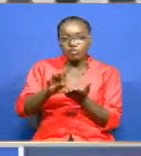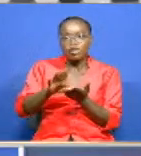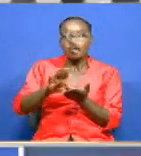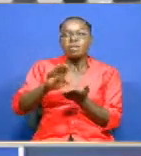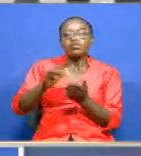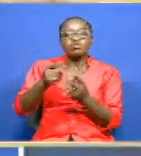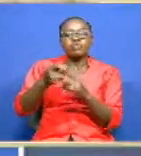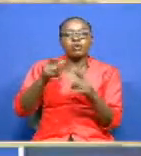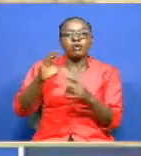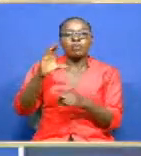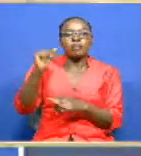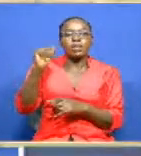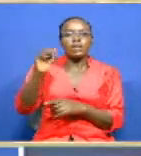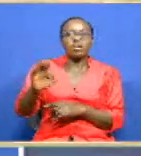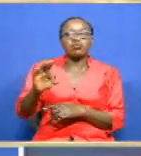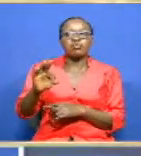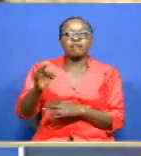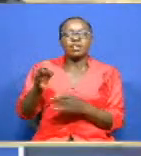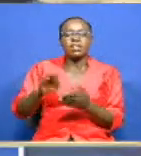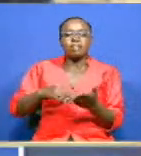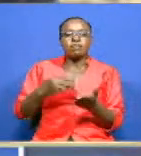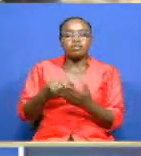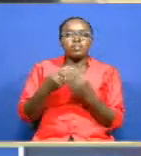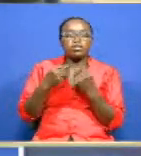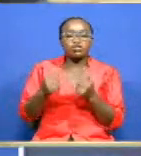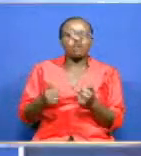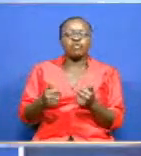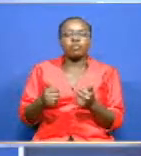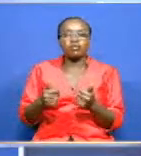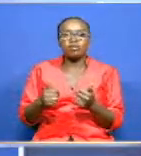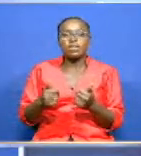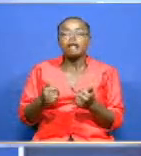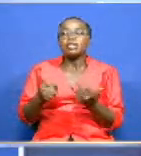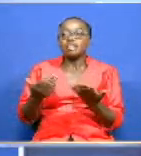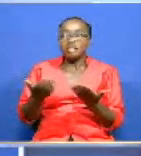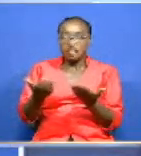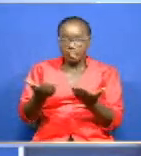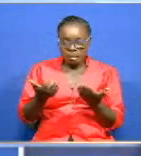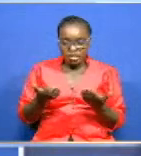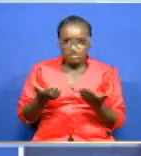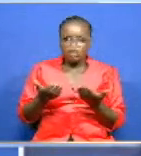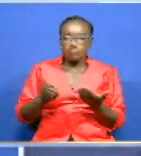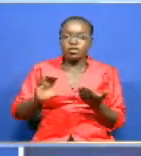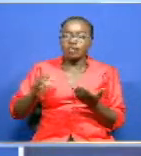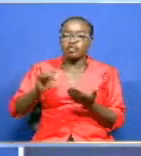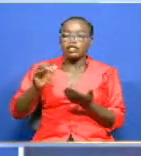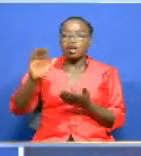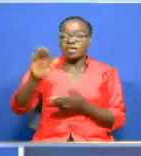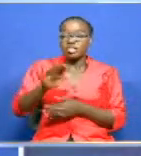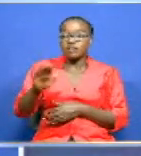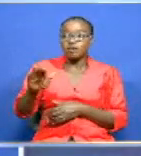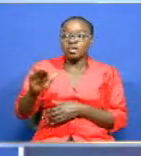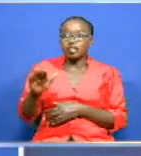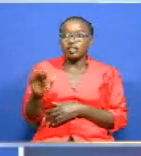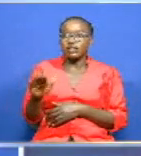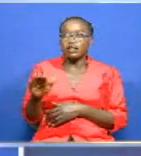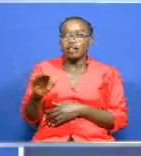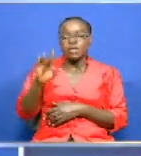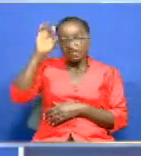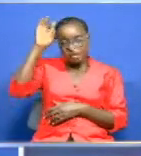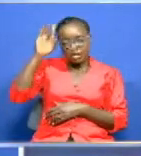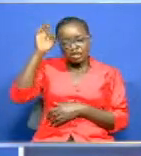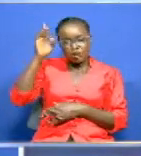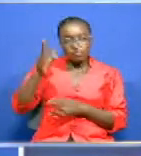CAF, accusing the forum of failing to address the needs of the County Assembly. Bunge la Nyandarua litakuwa